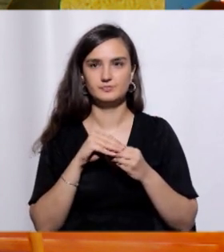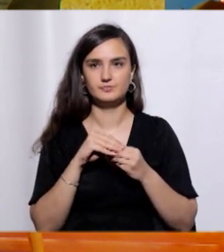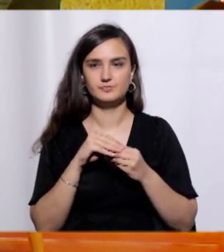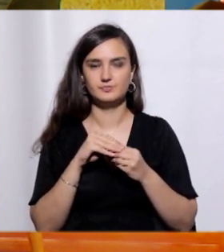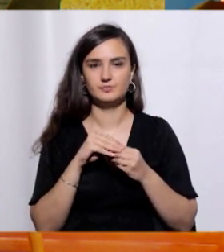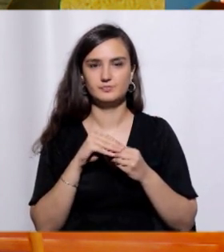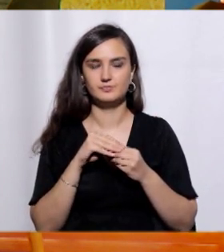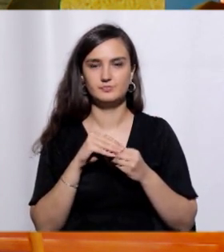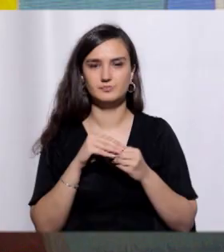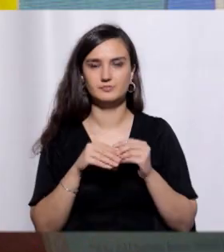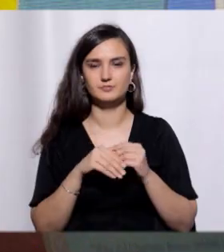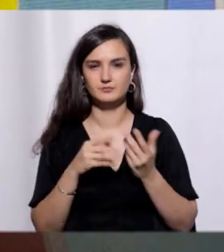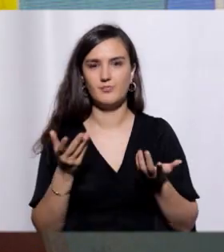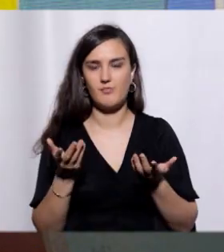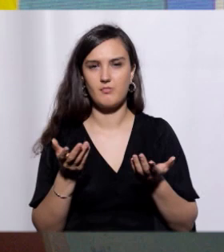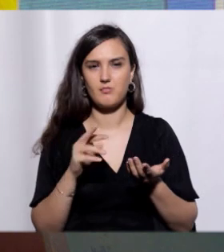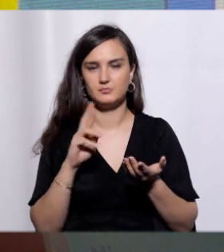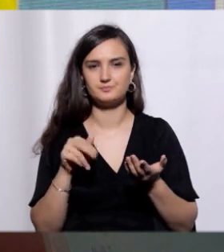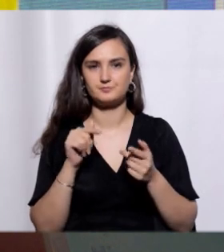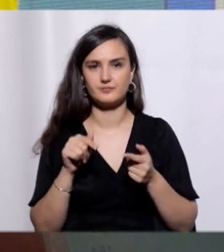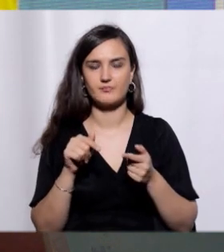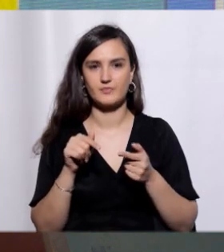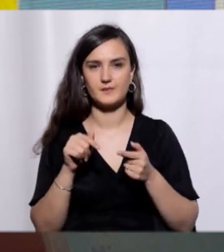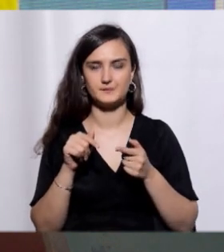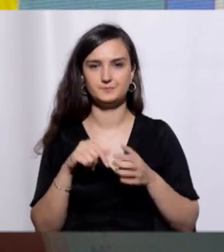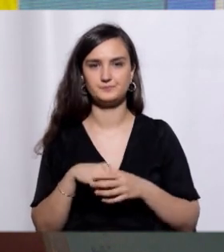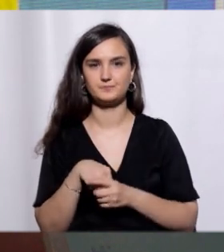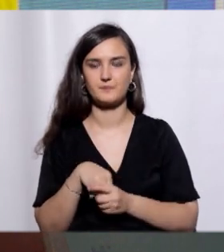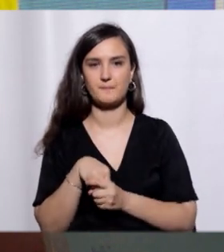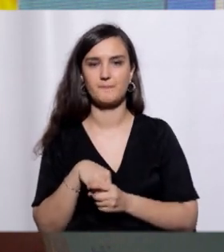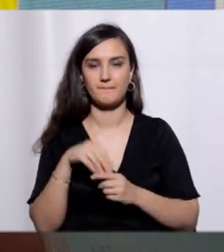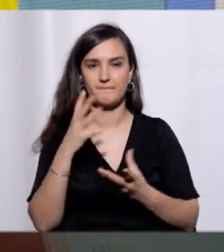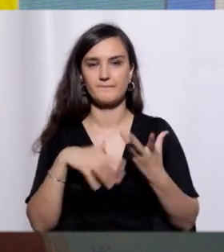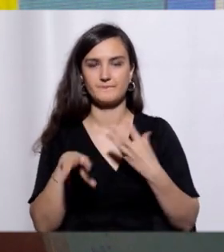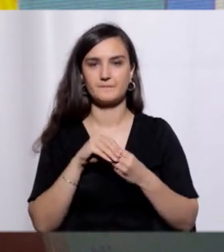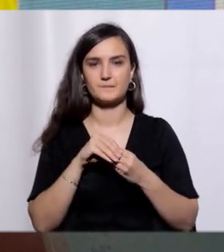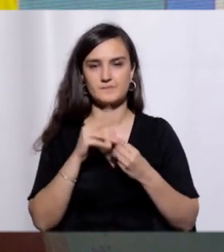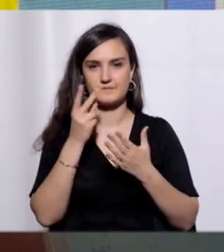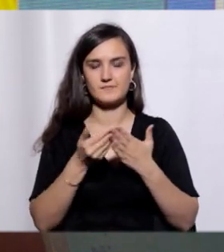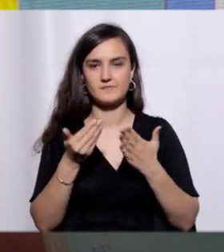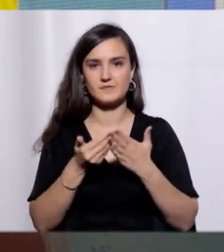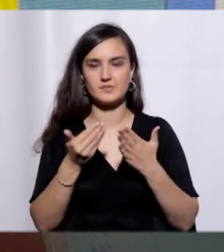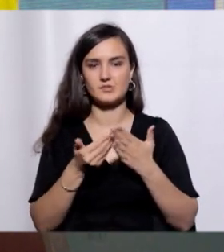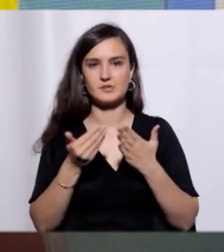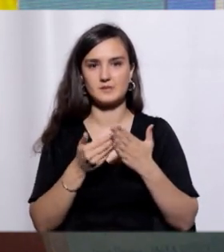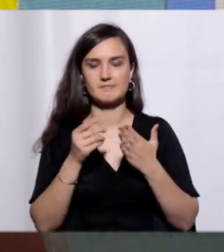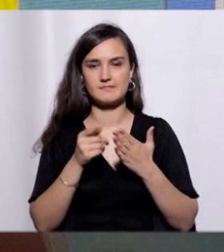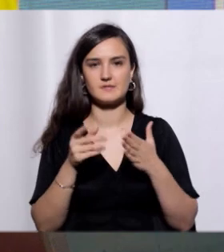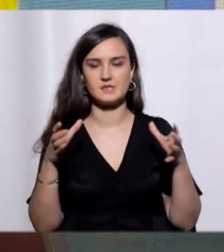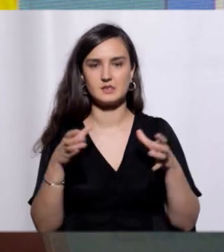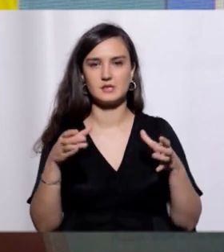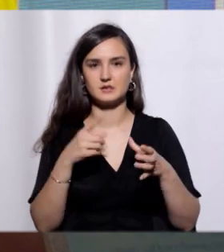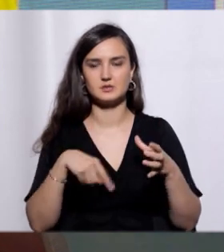Manor, Moorhouse, and Ferndean Manor as well. And these all show a particular